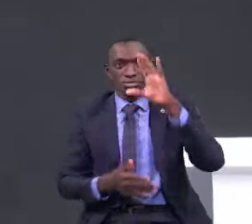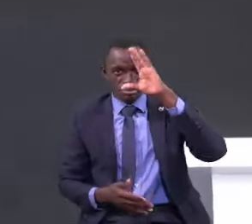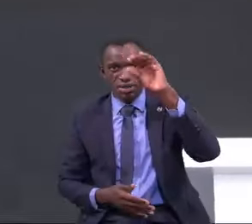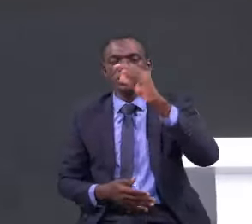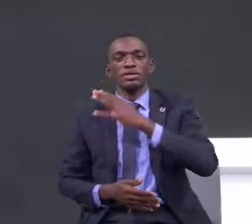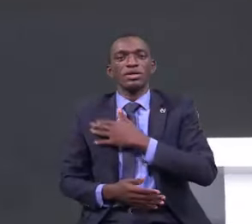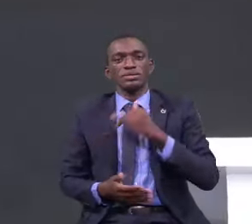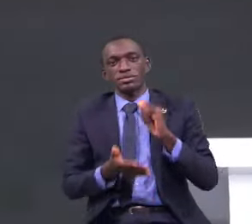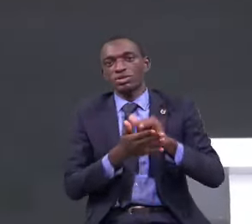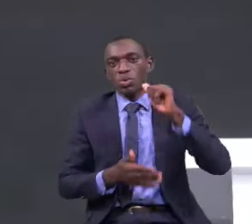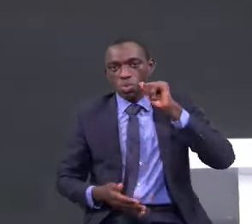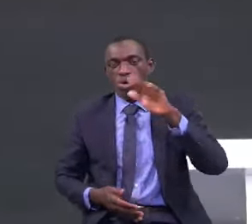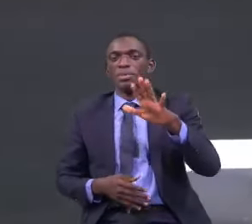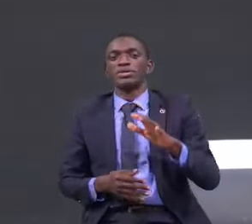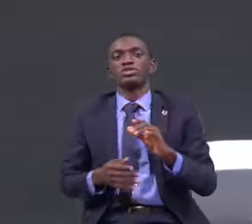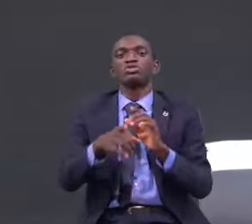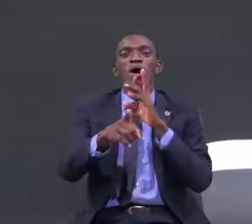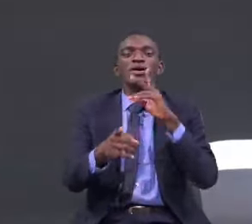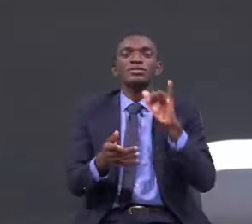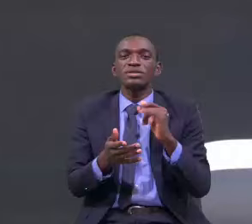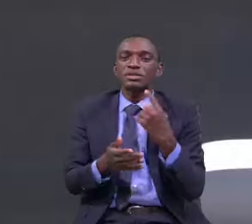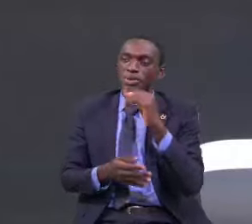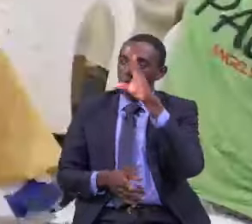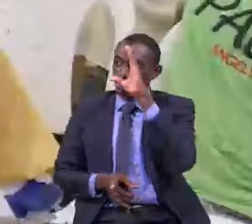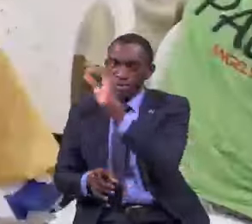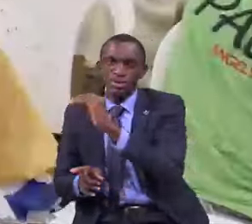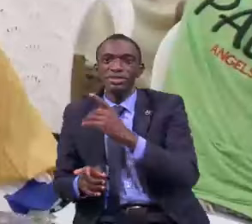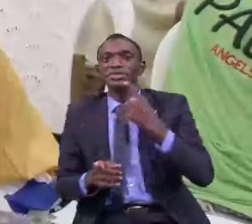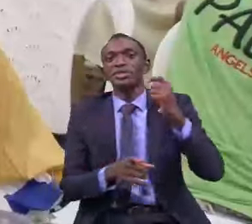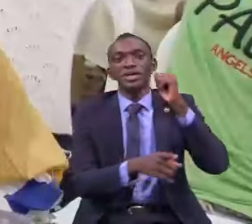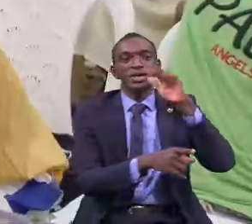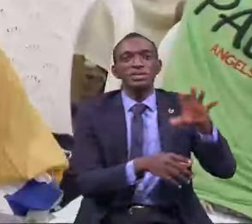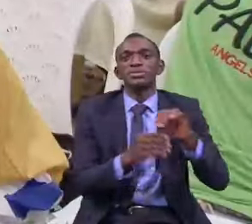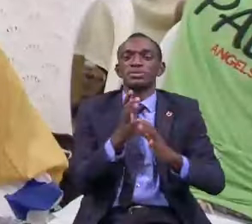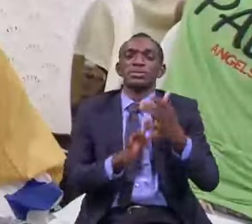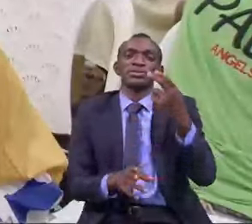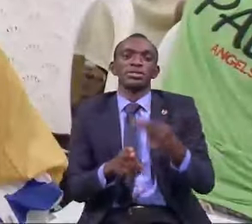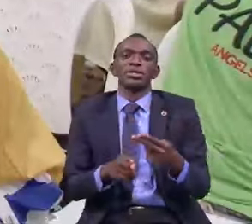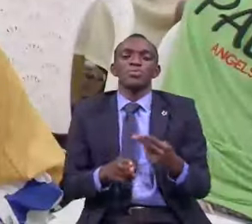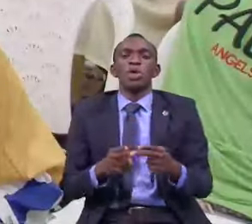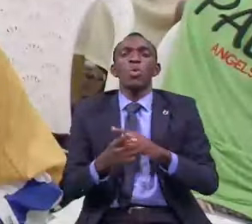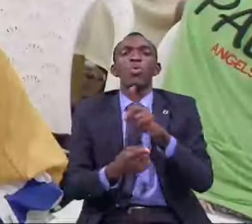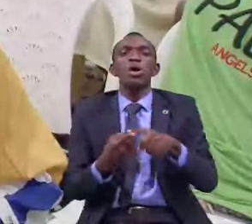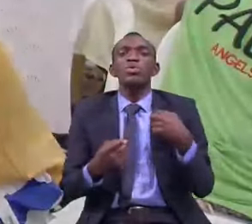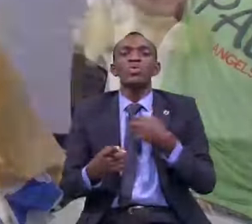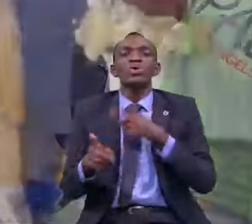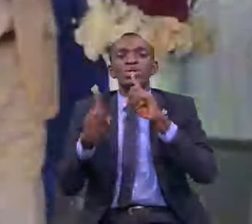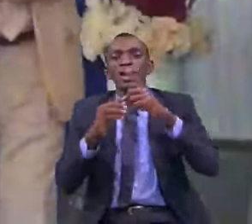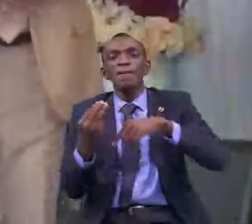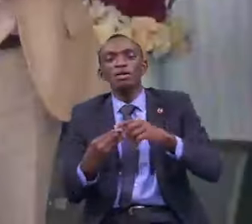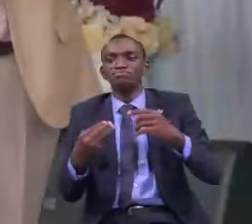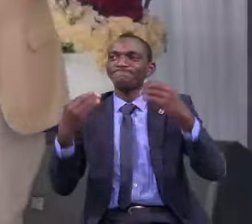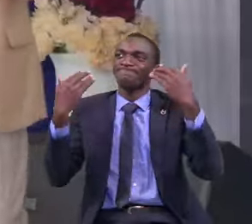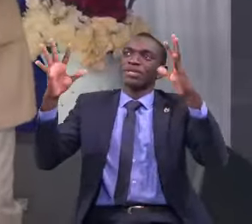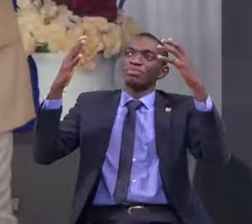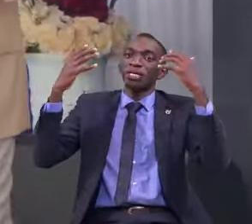are the boy. And you are the girl. When we talk of clapping, there